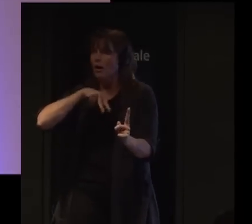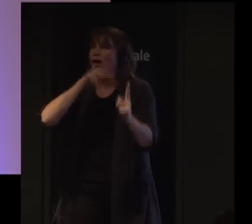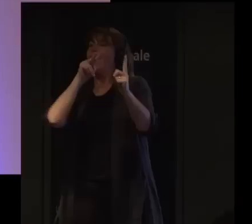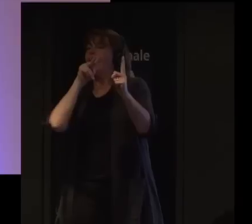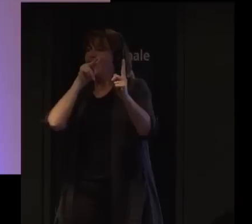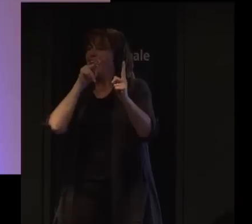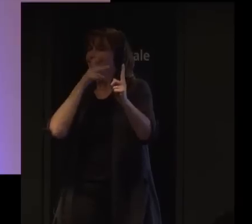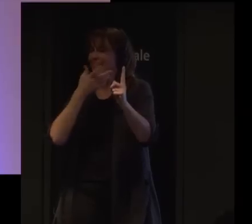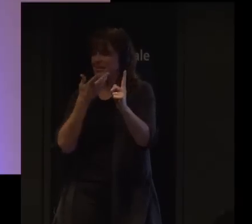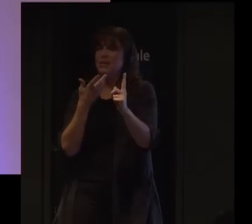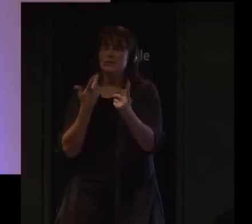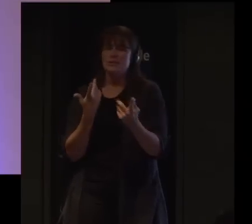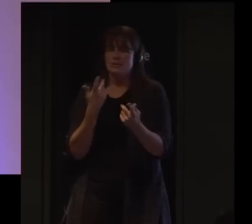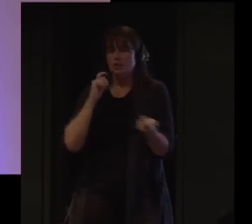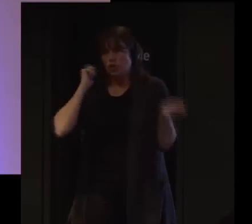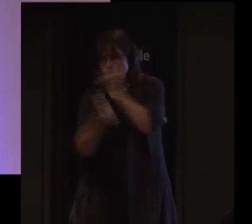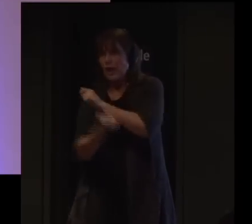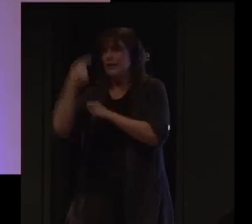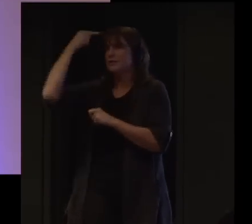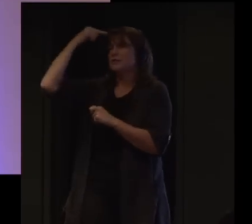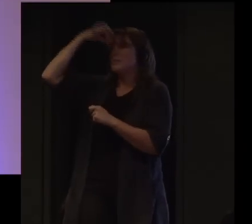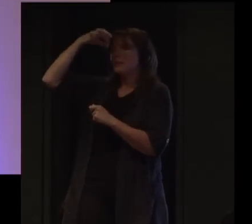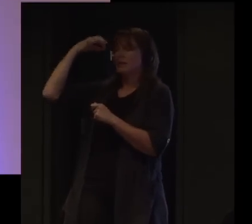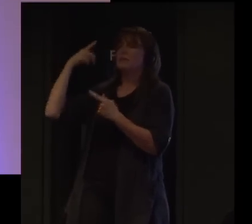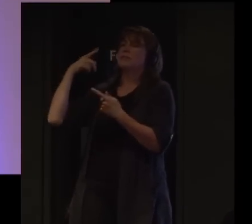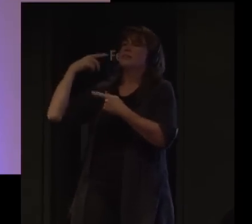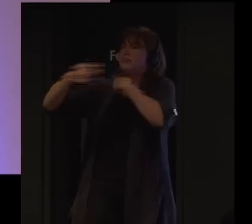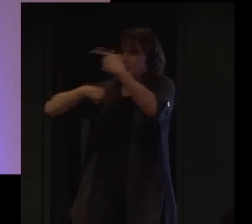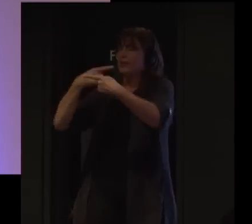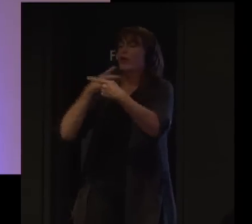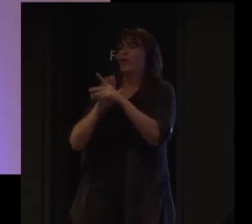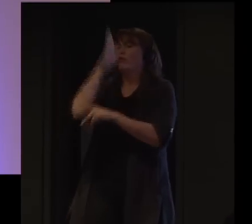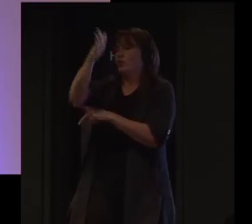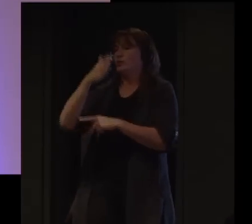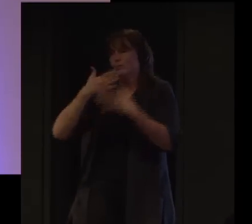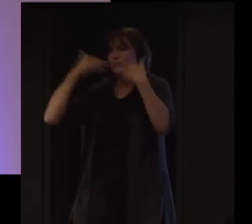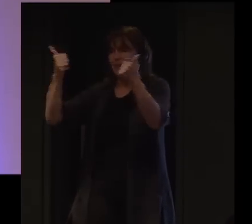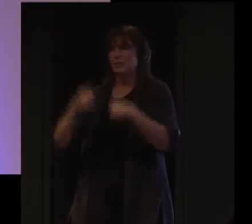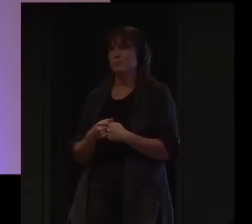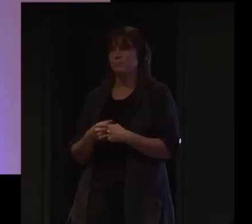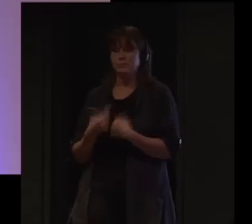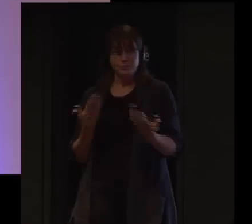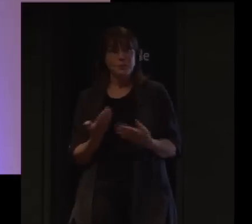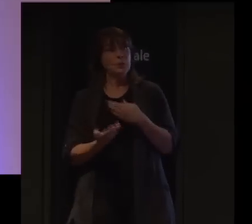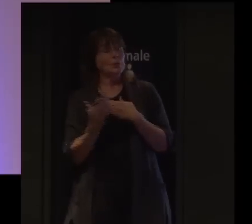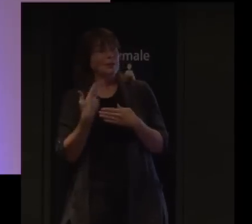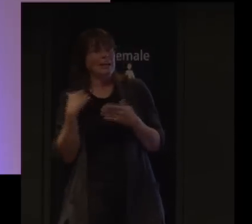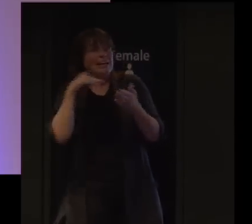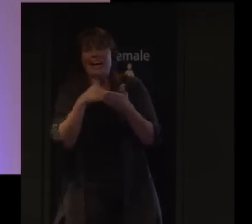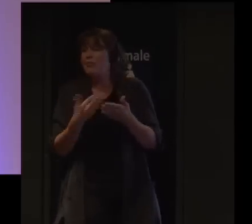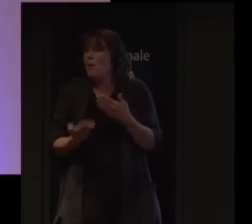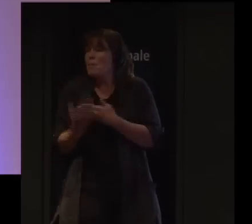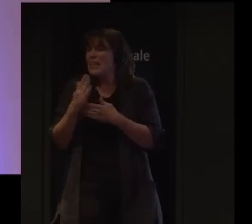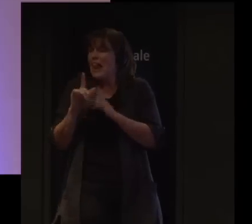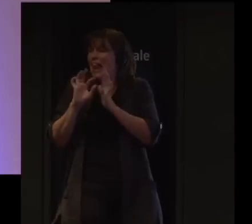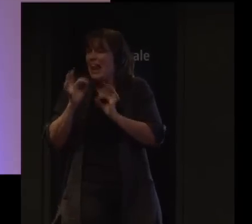but for a better future. So I was very impressed by the presentation. Although I arrived late this